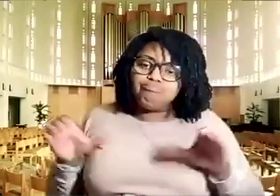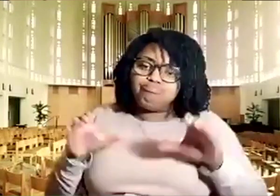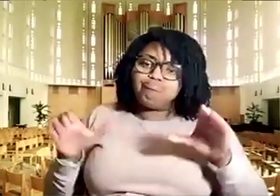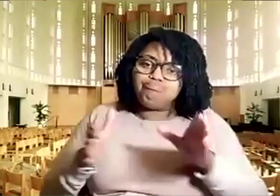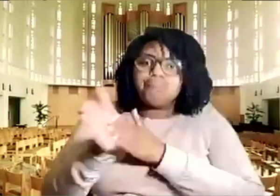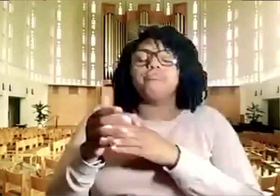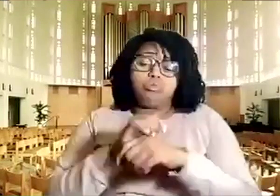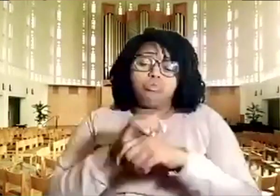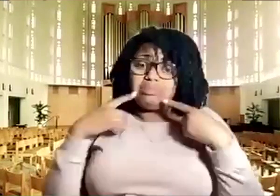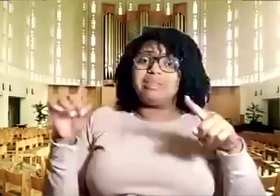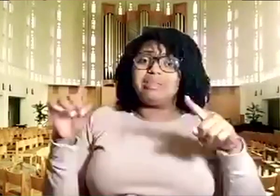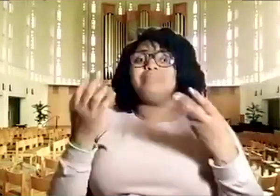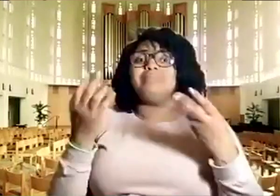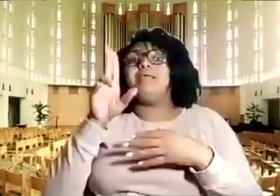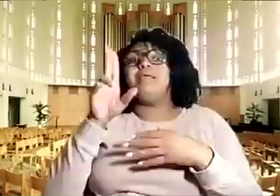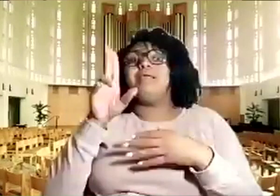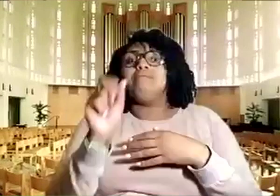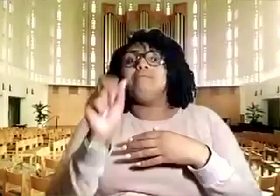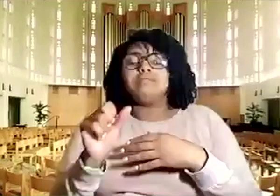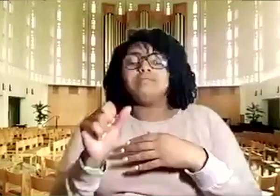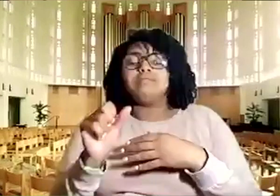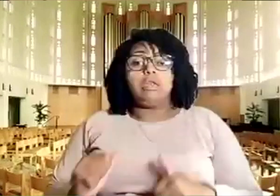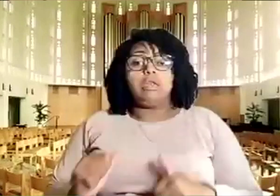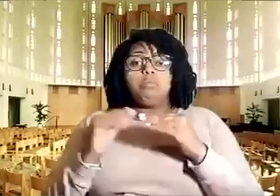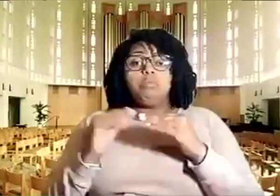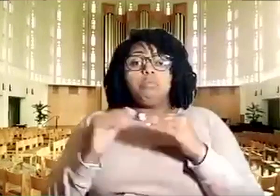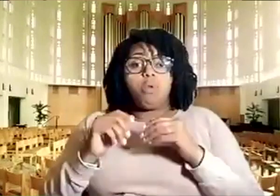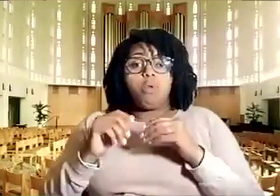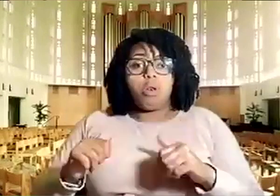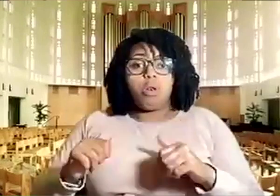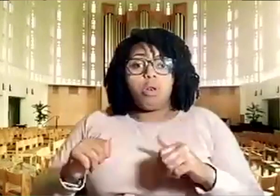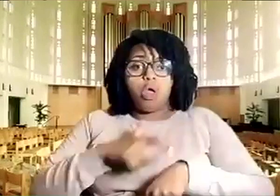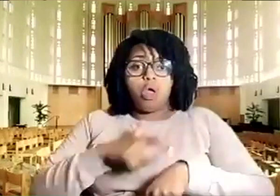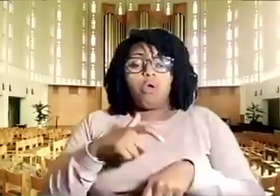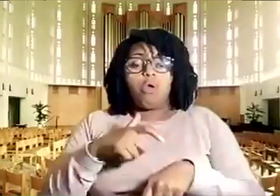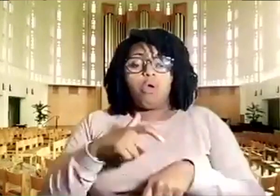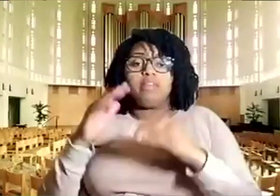are living longer than ever.